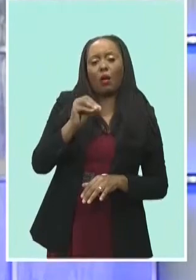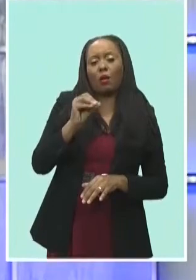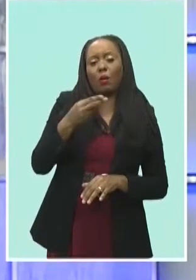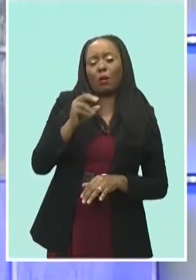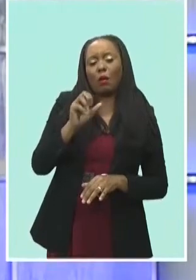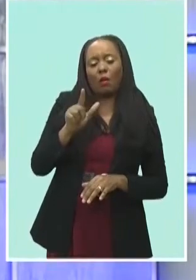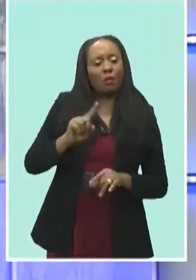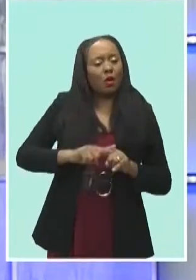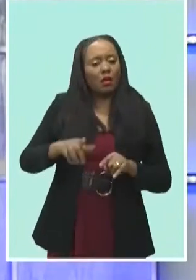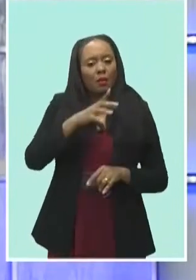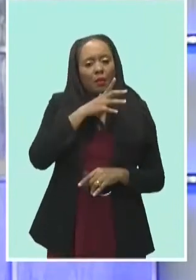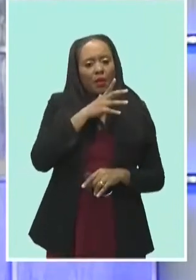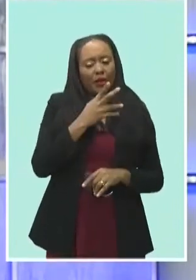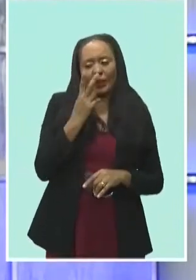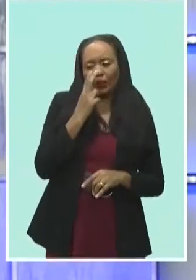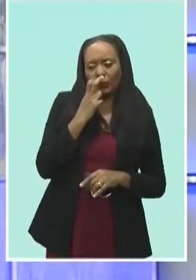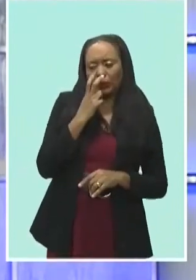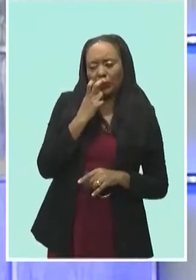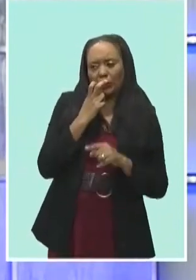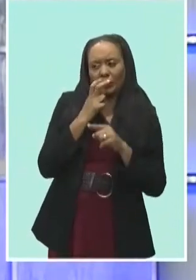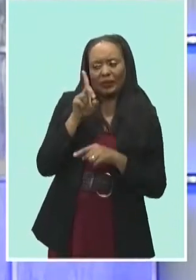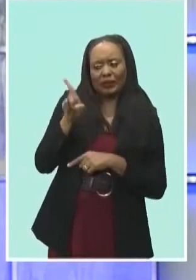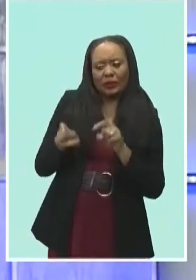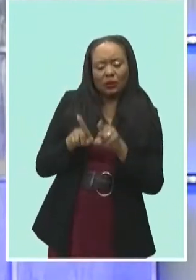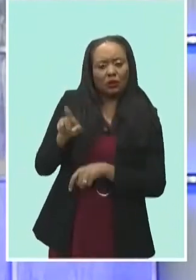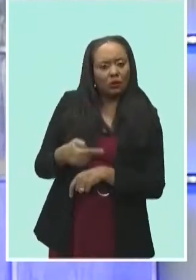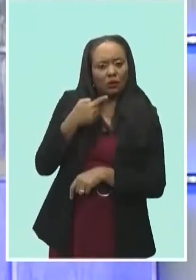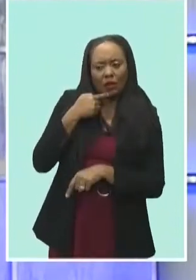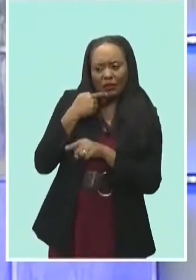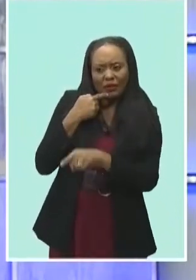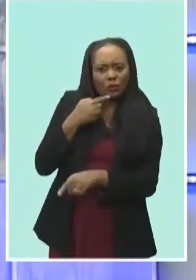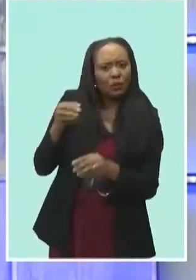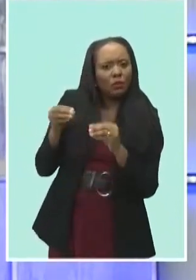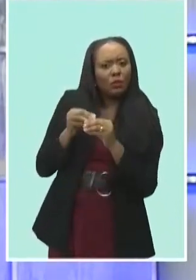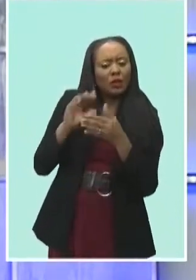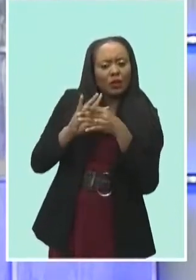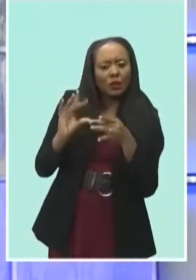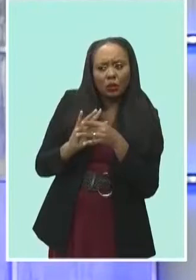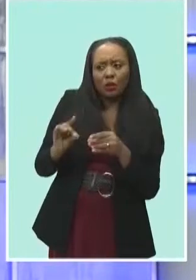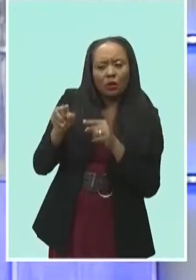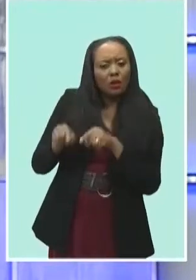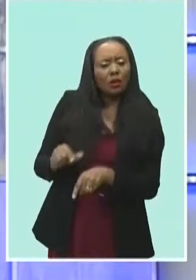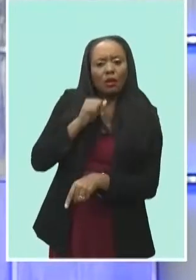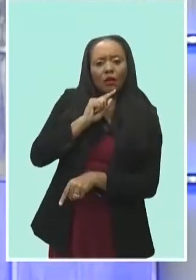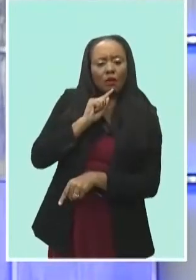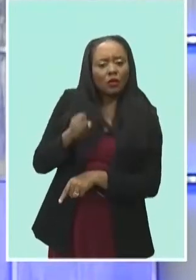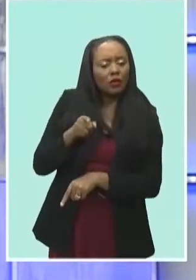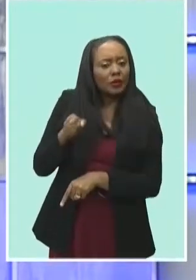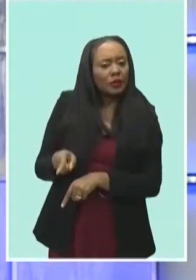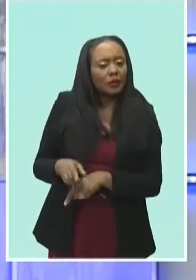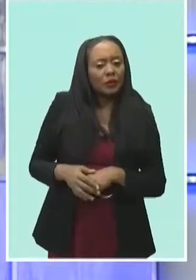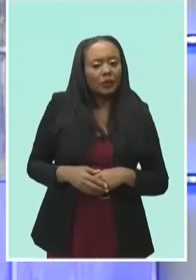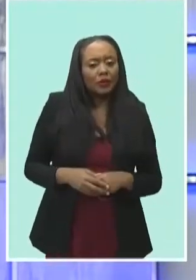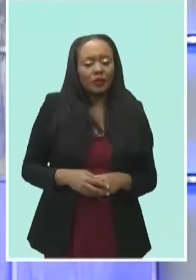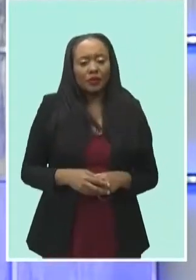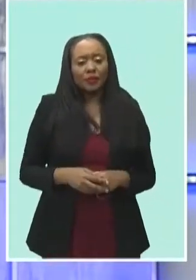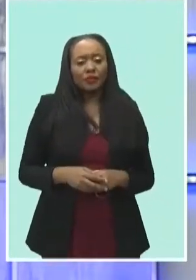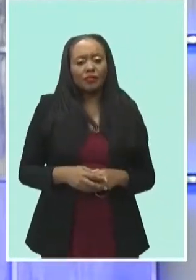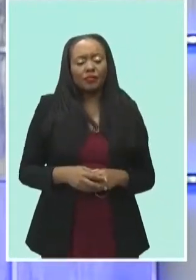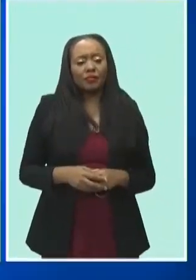questioning the information surrounding her son's death, insisting that there is more to his demise than she is being told.